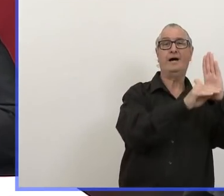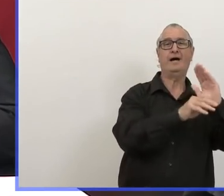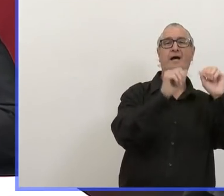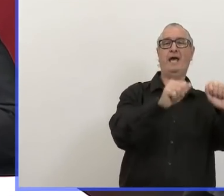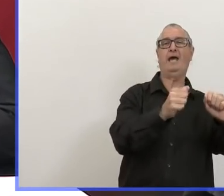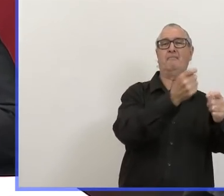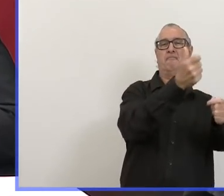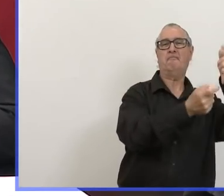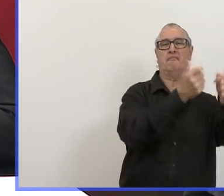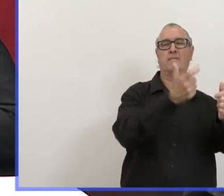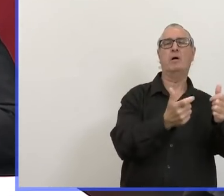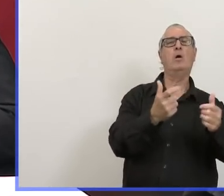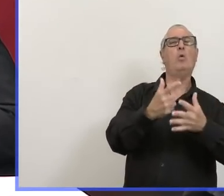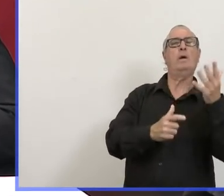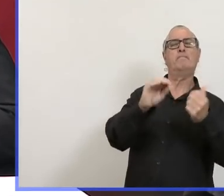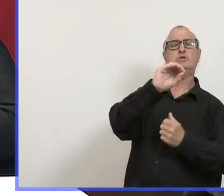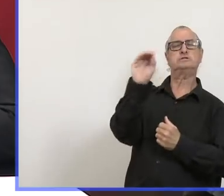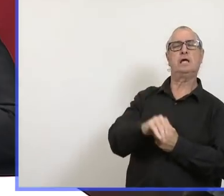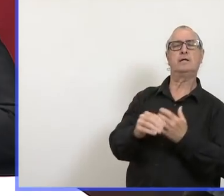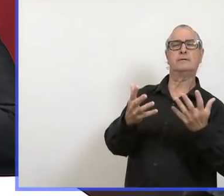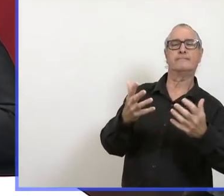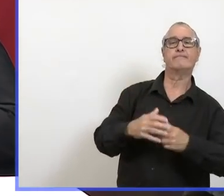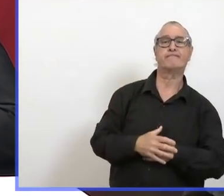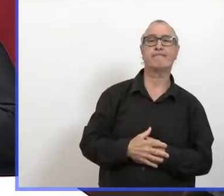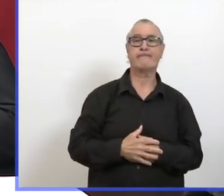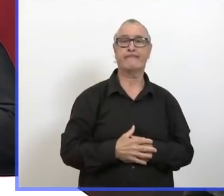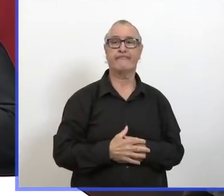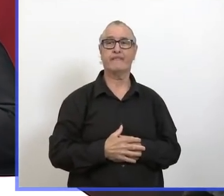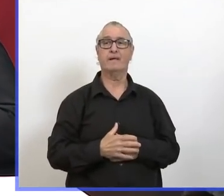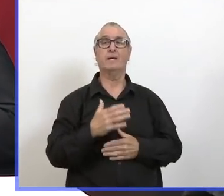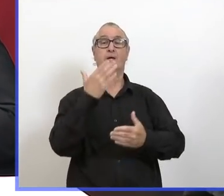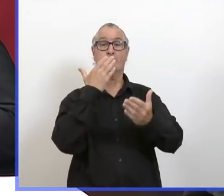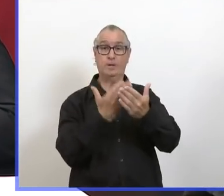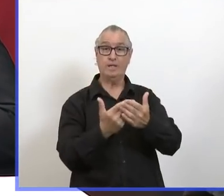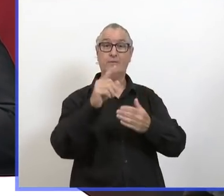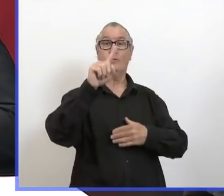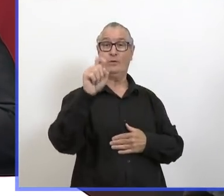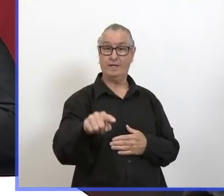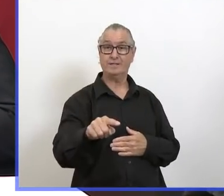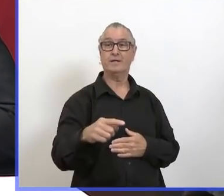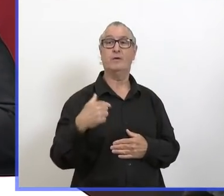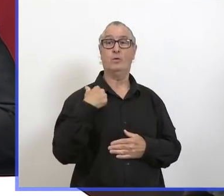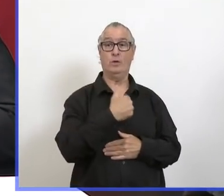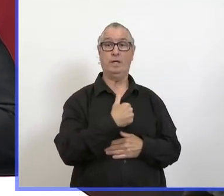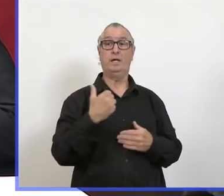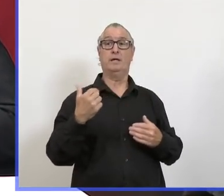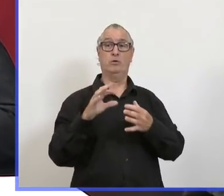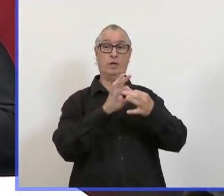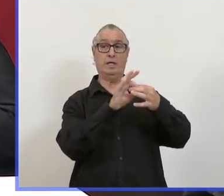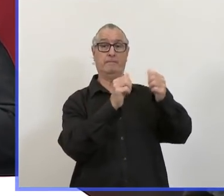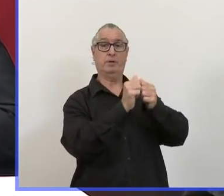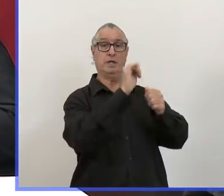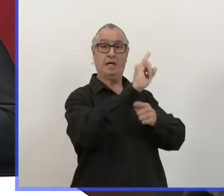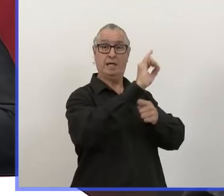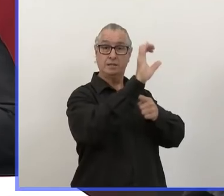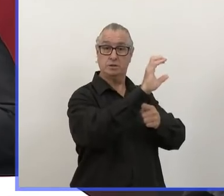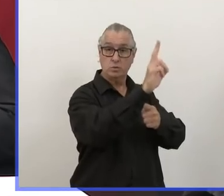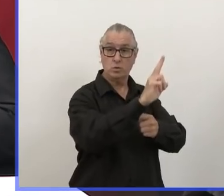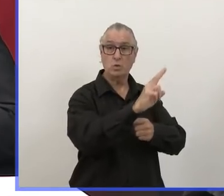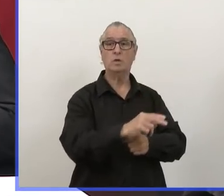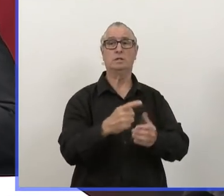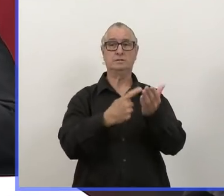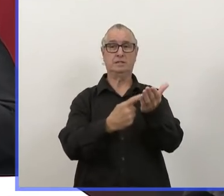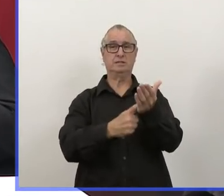going to be working with our acute care system to understand what their capacity is as well. So that's another variable to add into that. Obviously, we